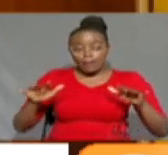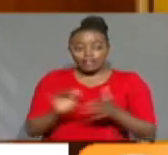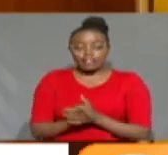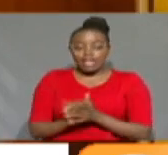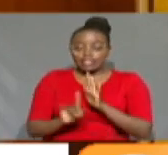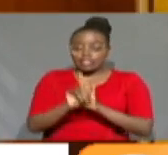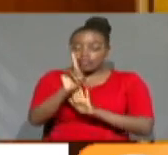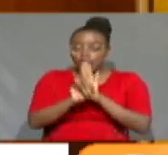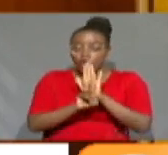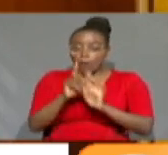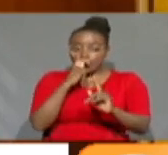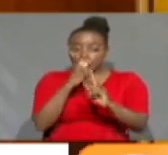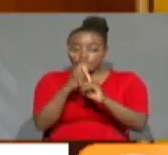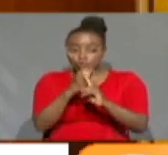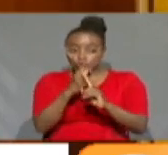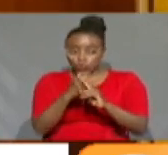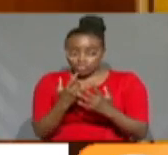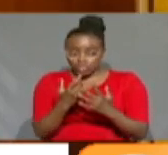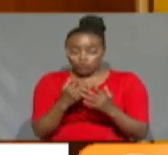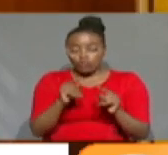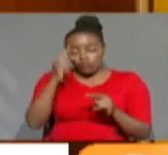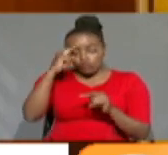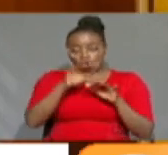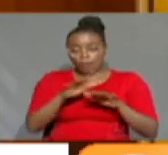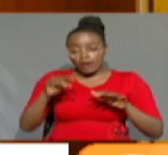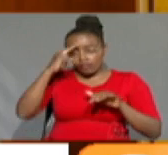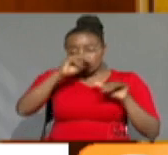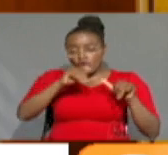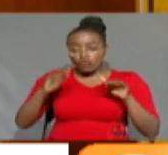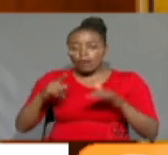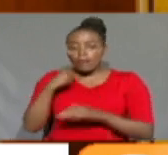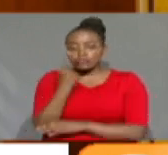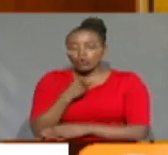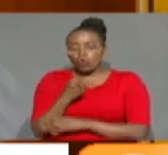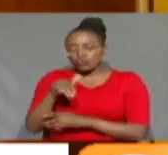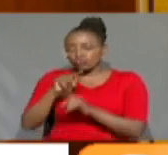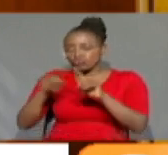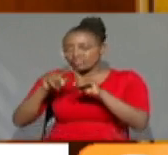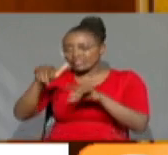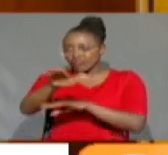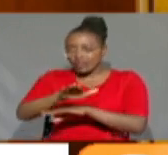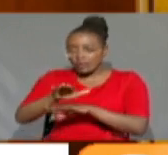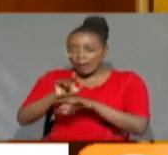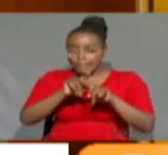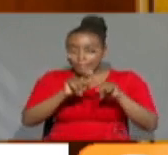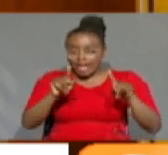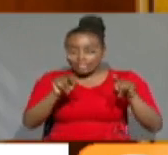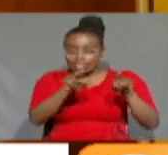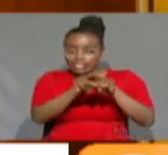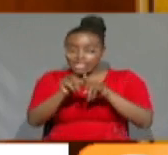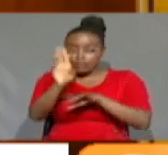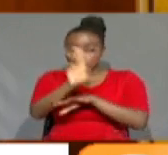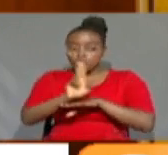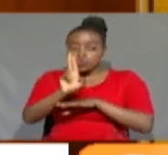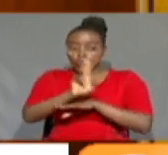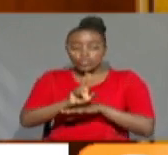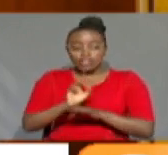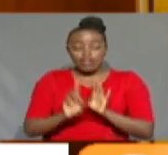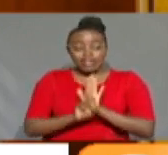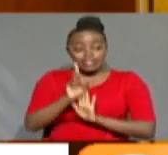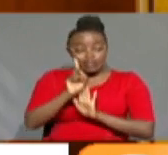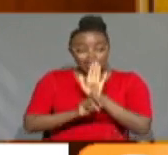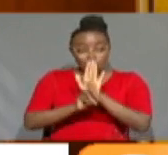are developing tools, digital tools for the market for farmers who are using smartphones, but we're also using and